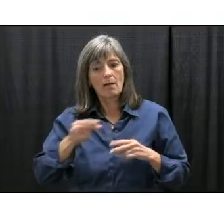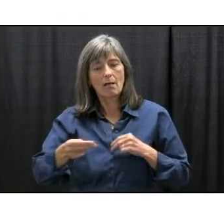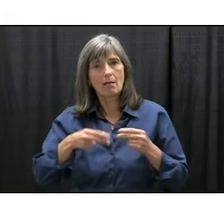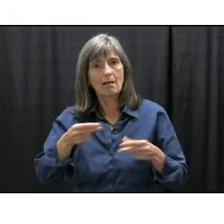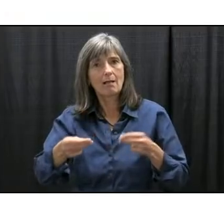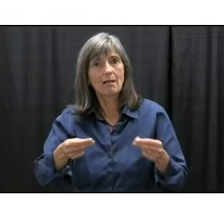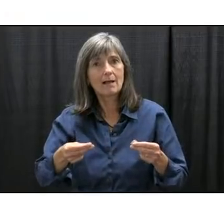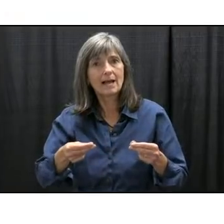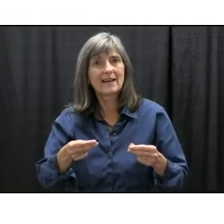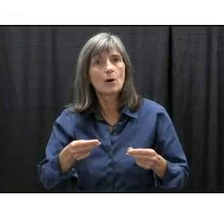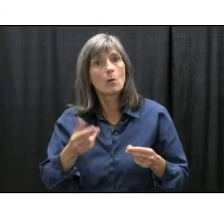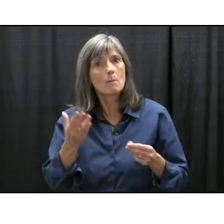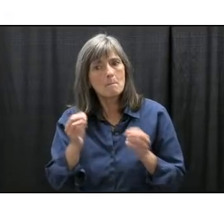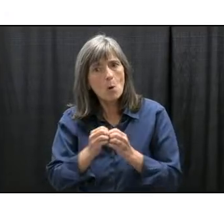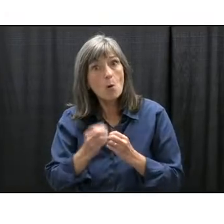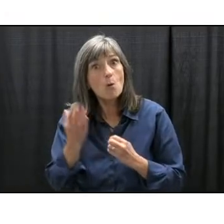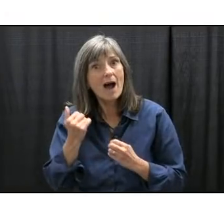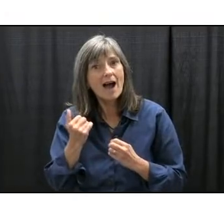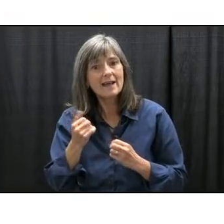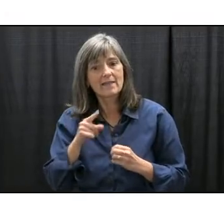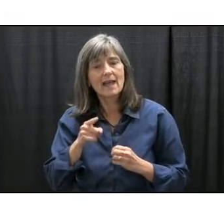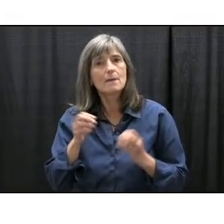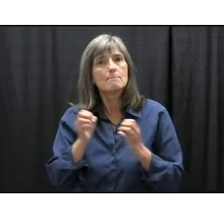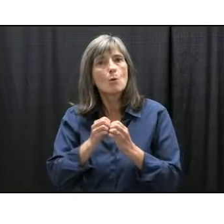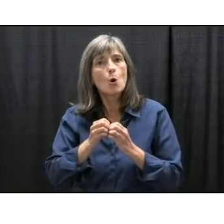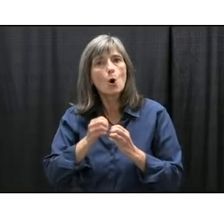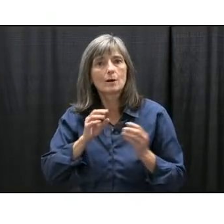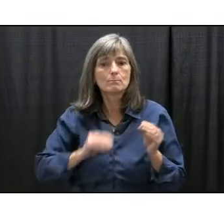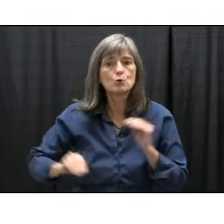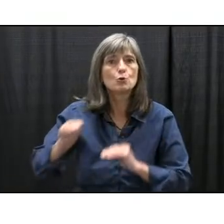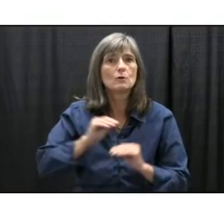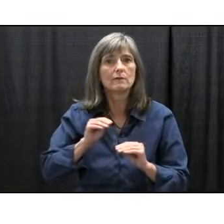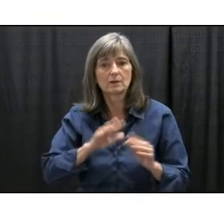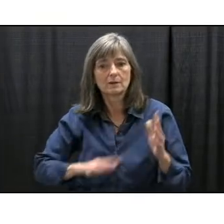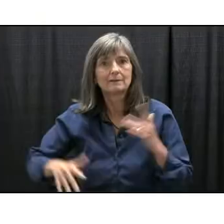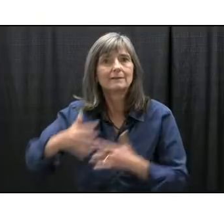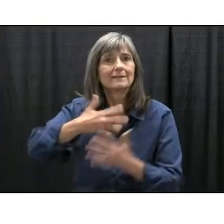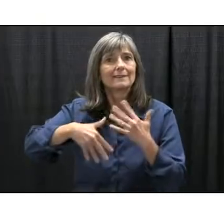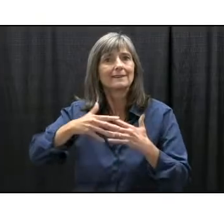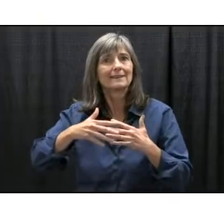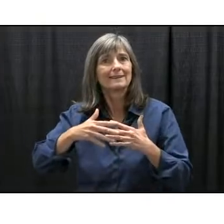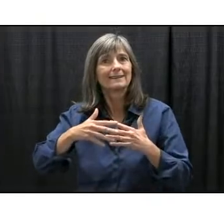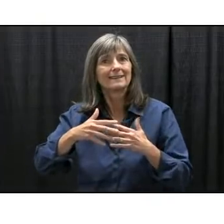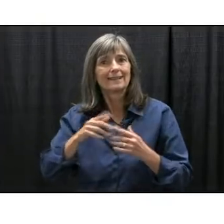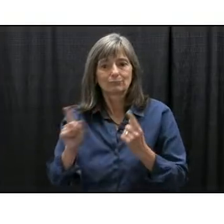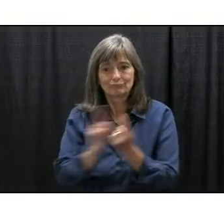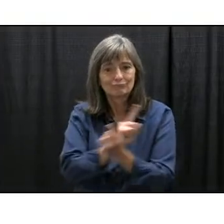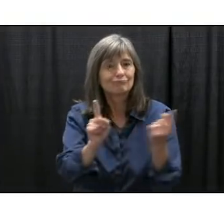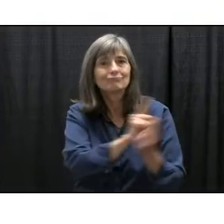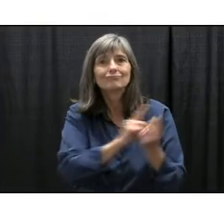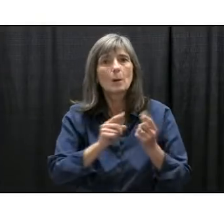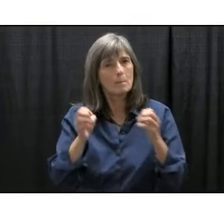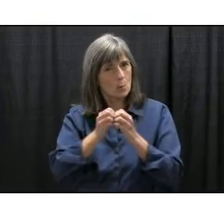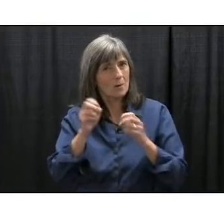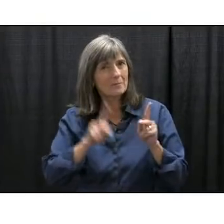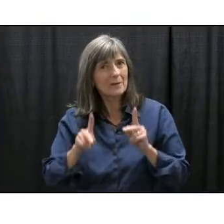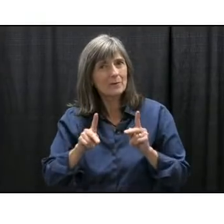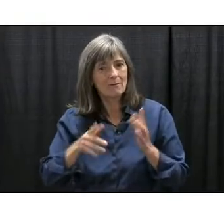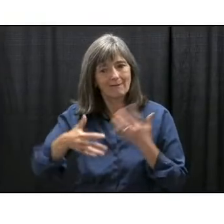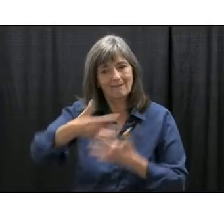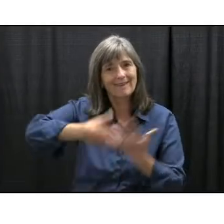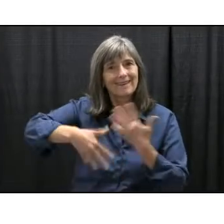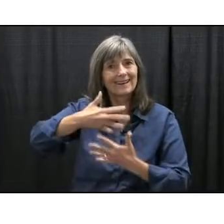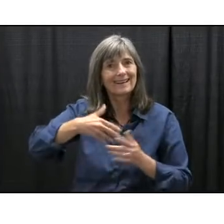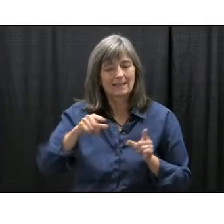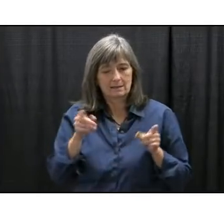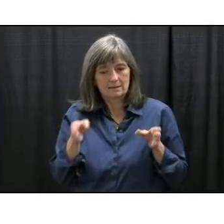highly mobile. They have a lot of contacts. They're often seen in very large gatherings. And as a result, it's